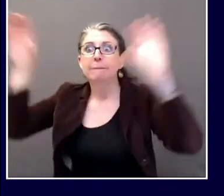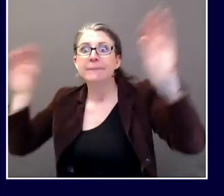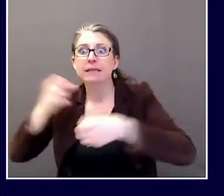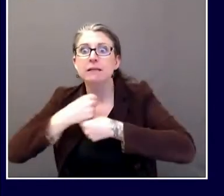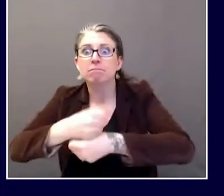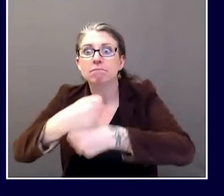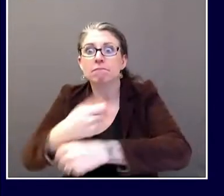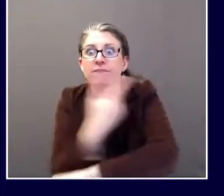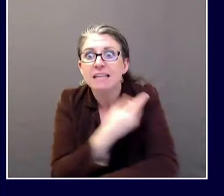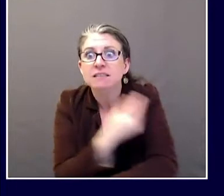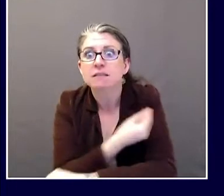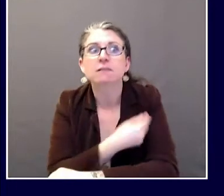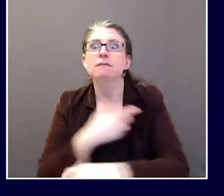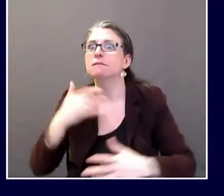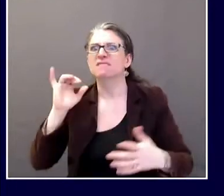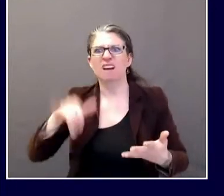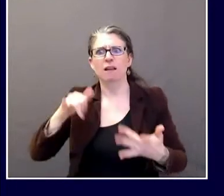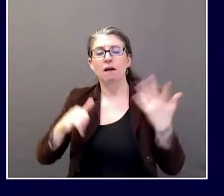use authorization?